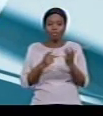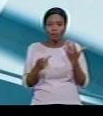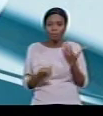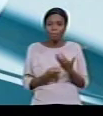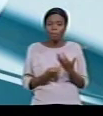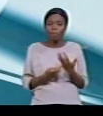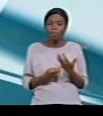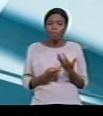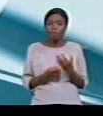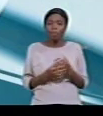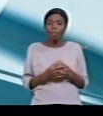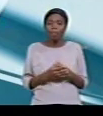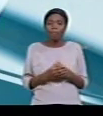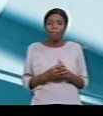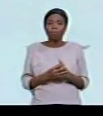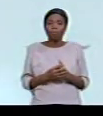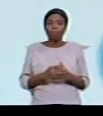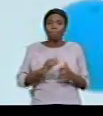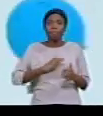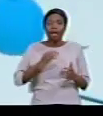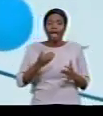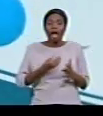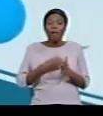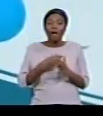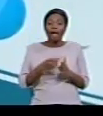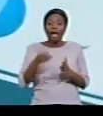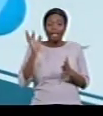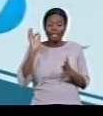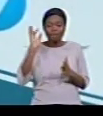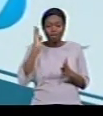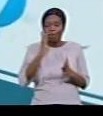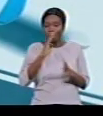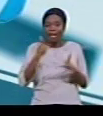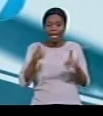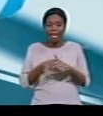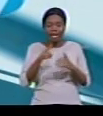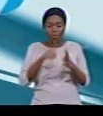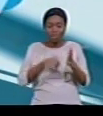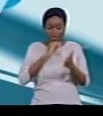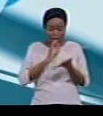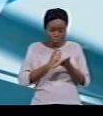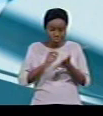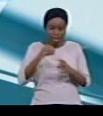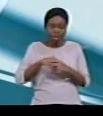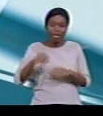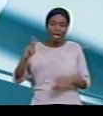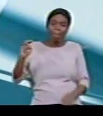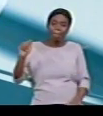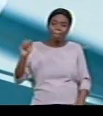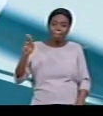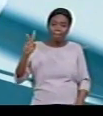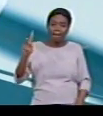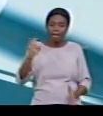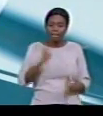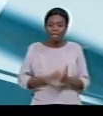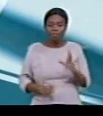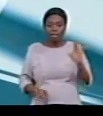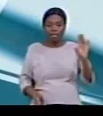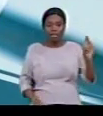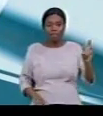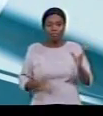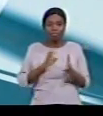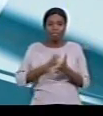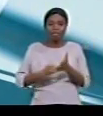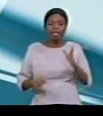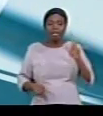our testimony will be like what is written in Mark chapter 7, verse 33. And